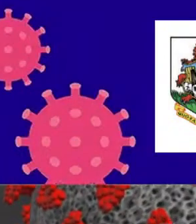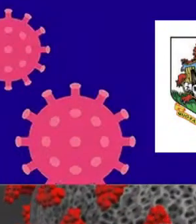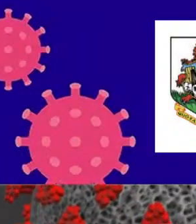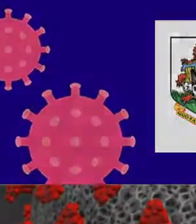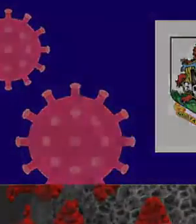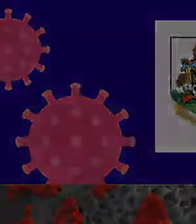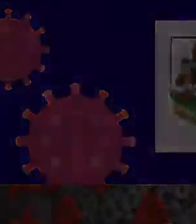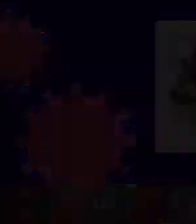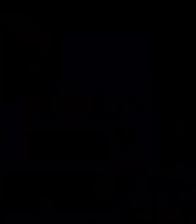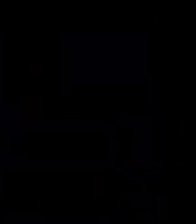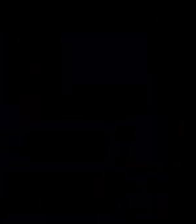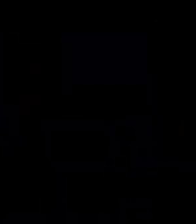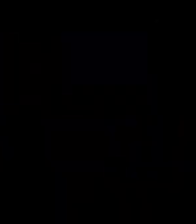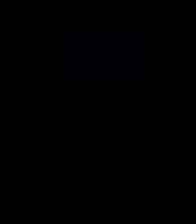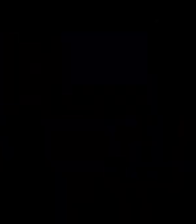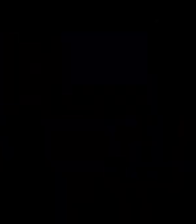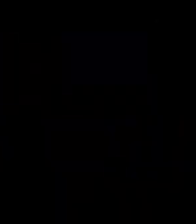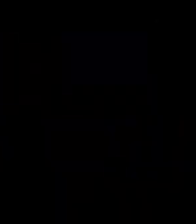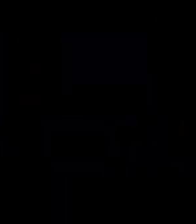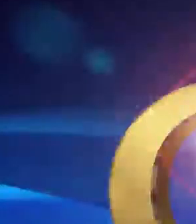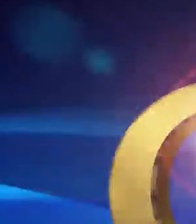444-2498.